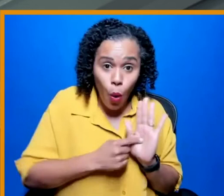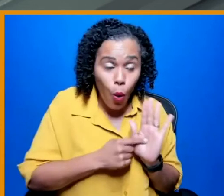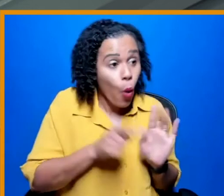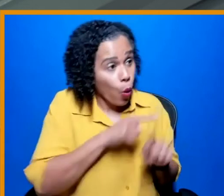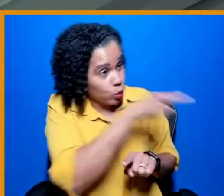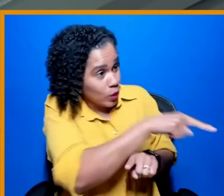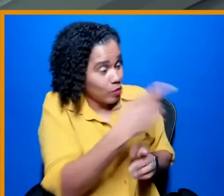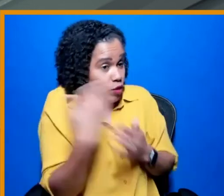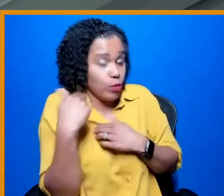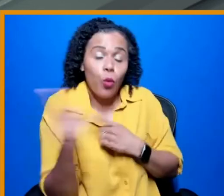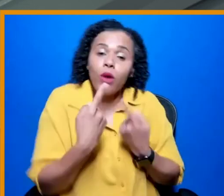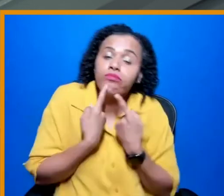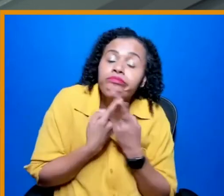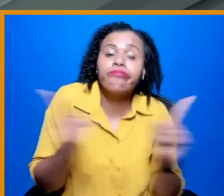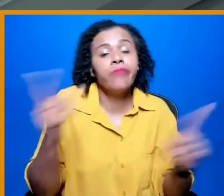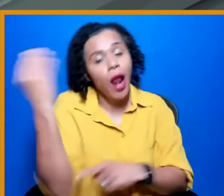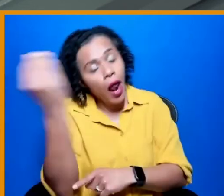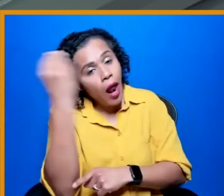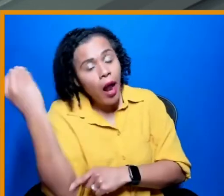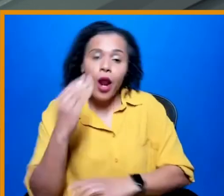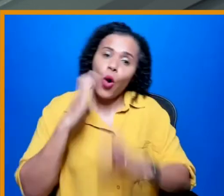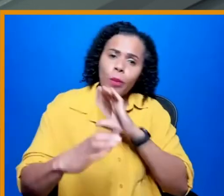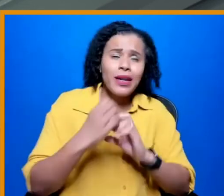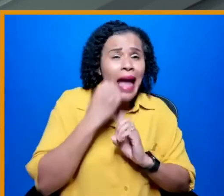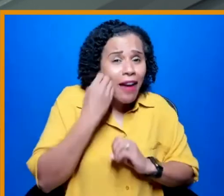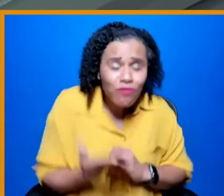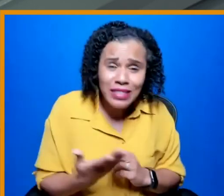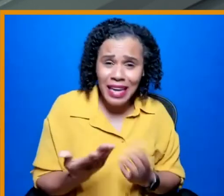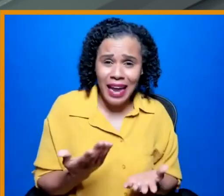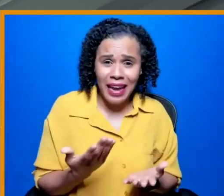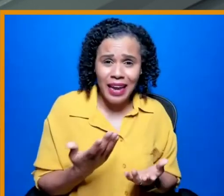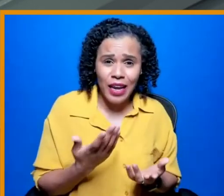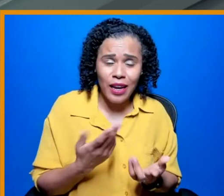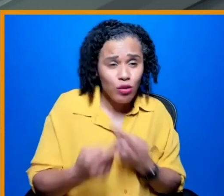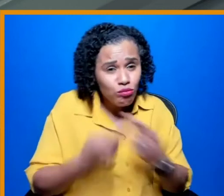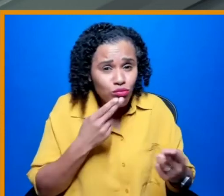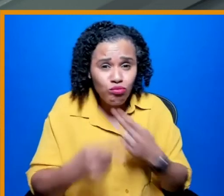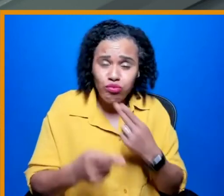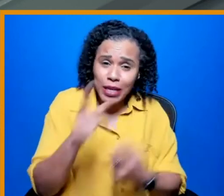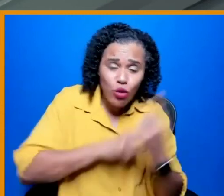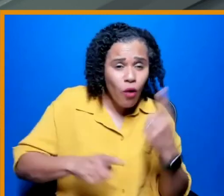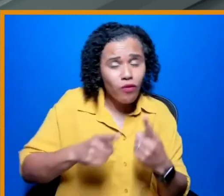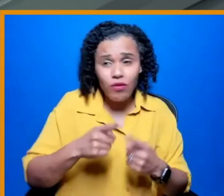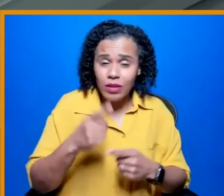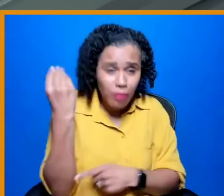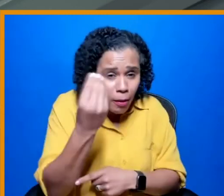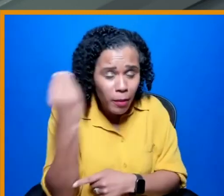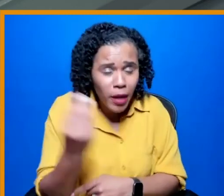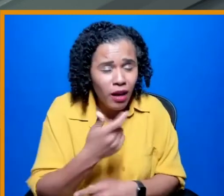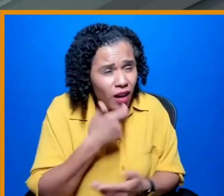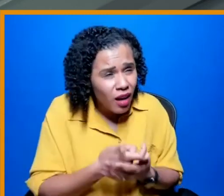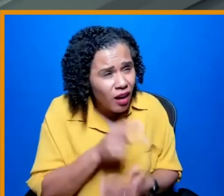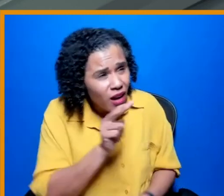them to the nation in daily press conferences. It is extraordinary that such a